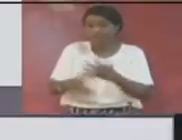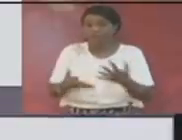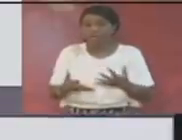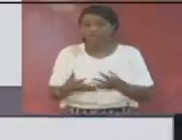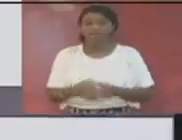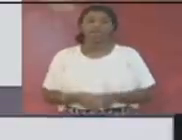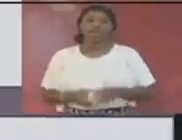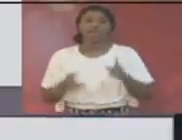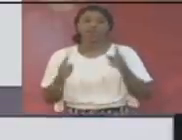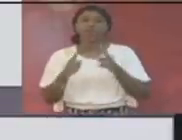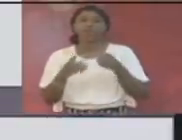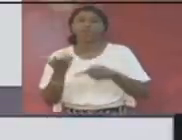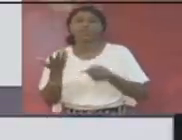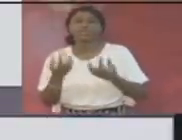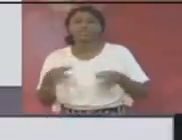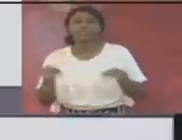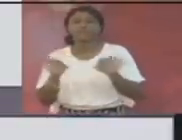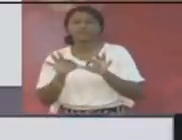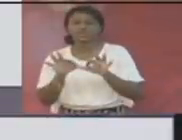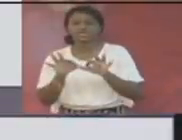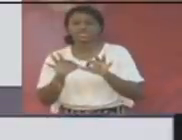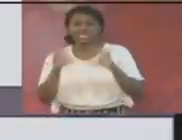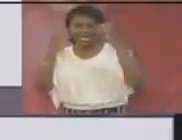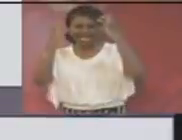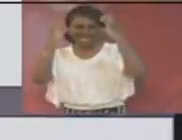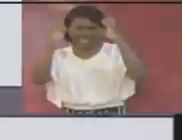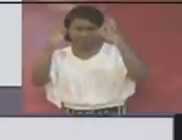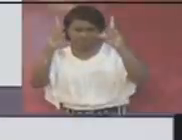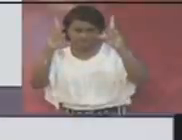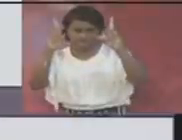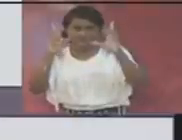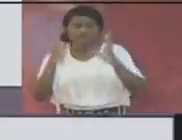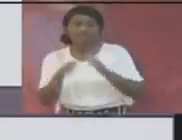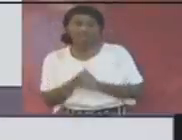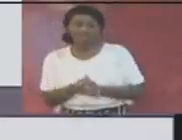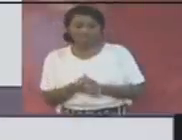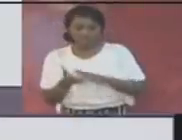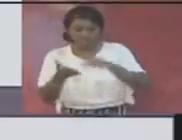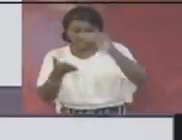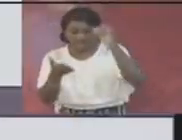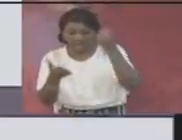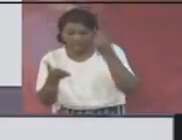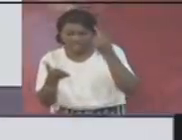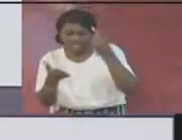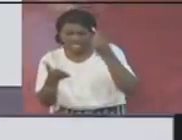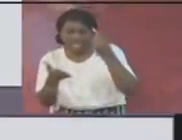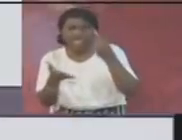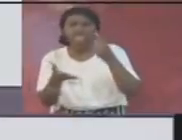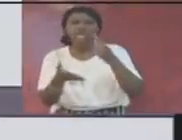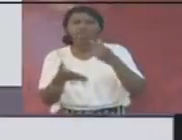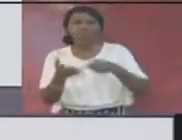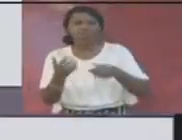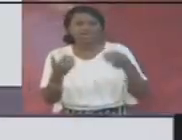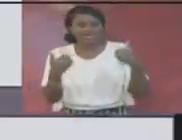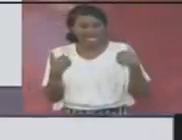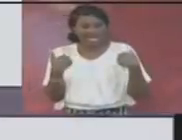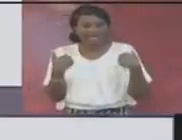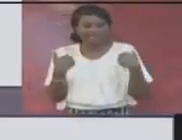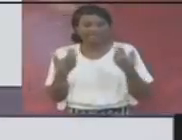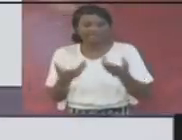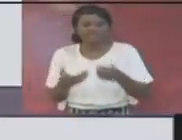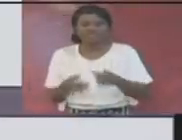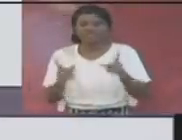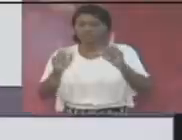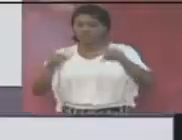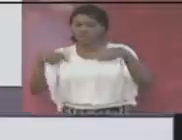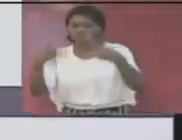is key to both patients and healthcare professionals looking after these patients about what services are available for